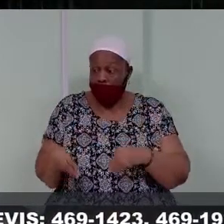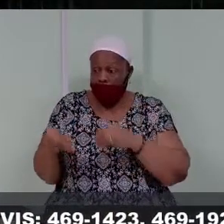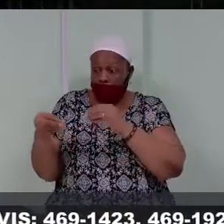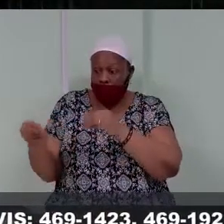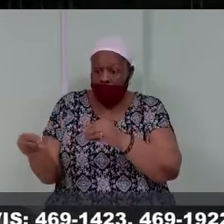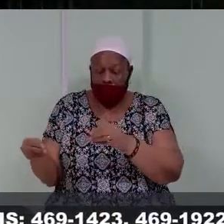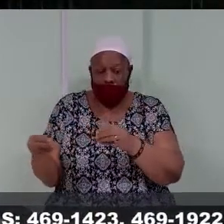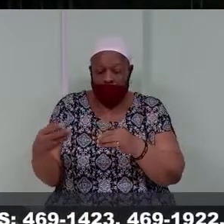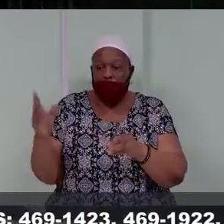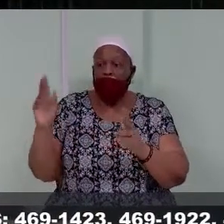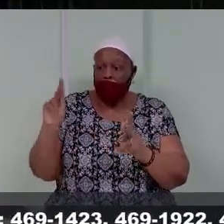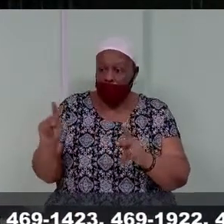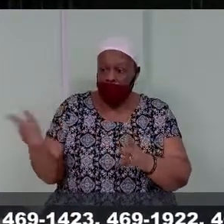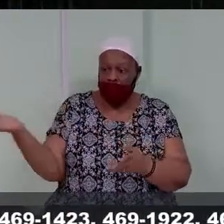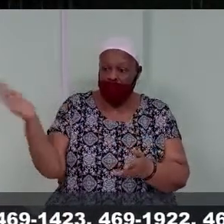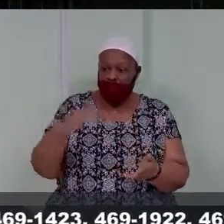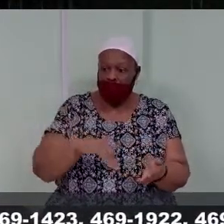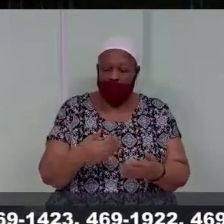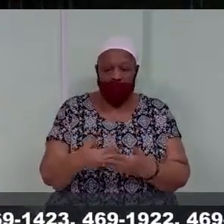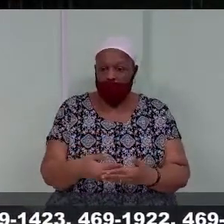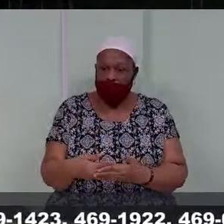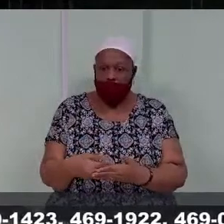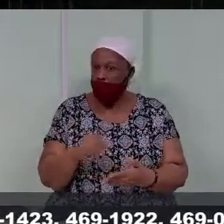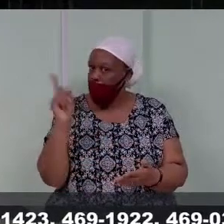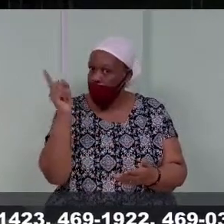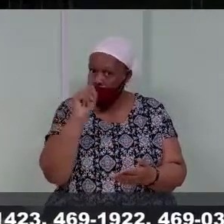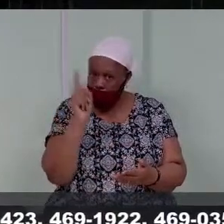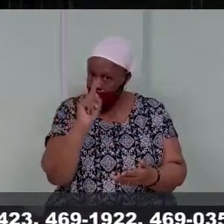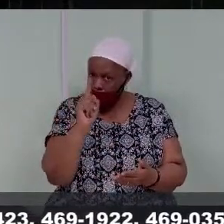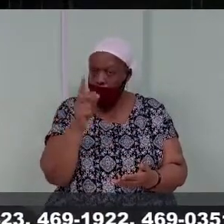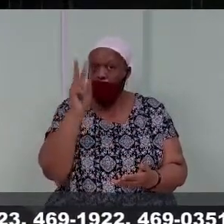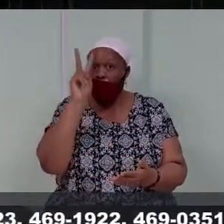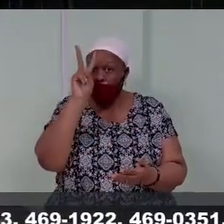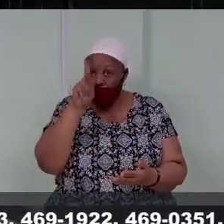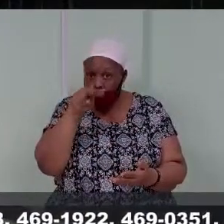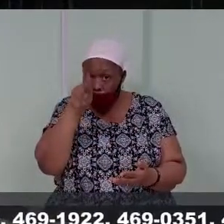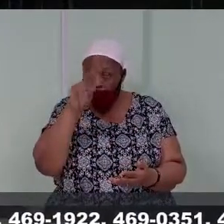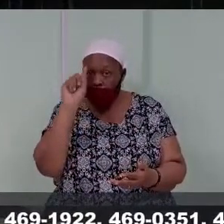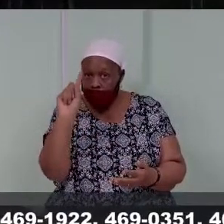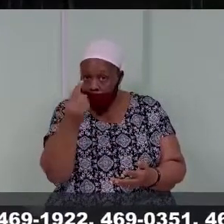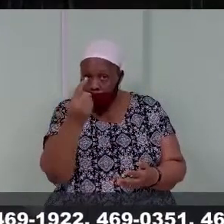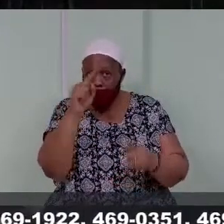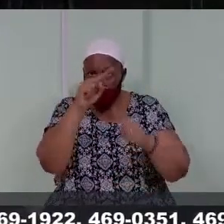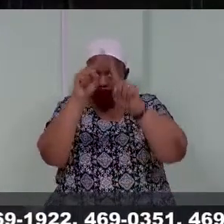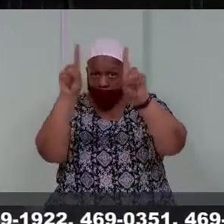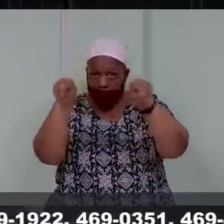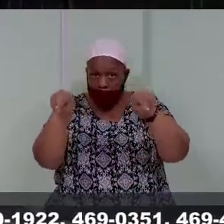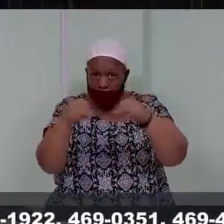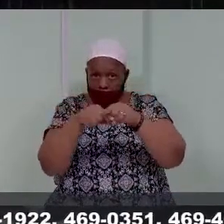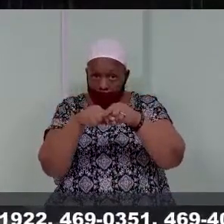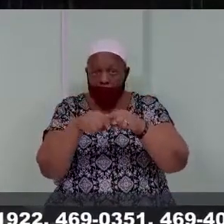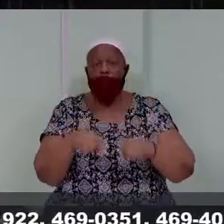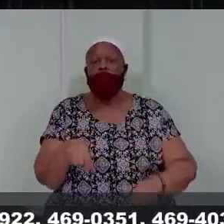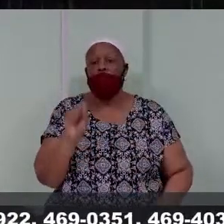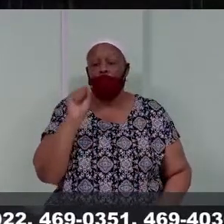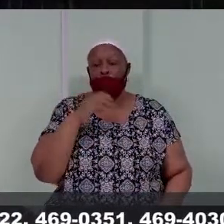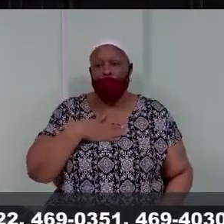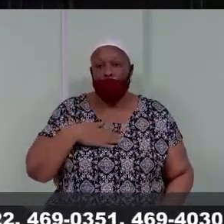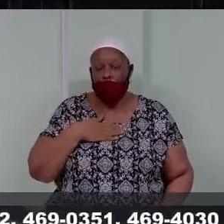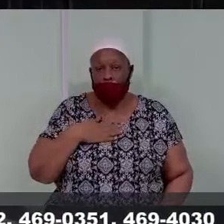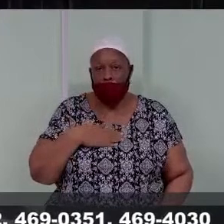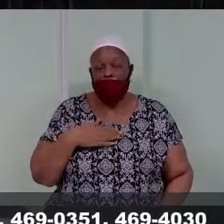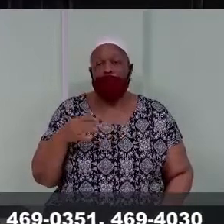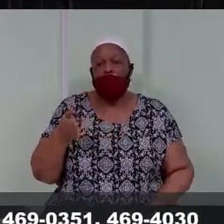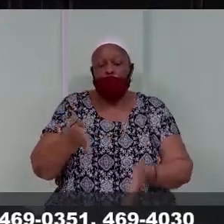to the public. Truthfully, the Early Childhood Development Unit welcome additional